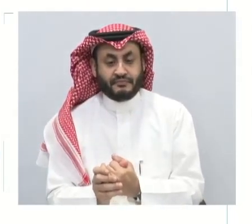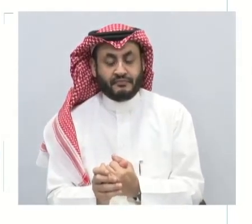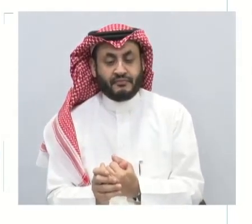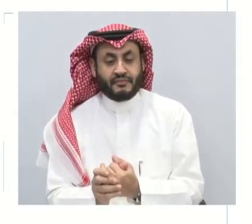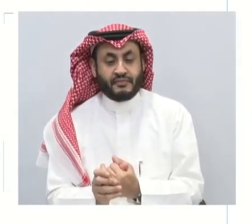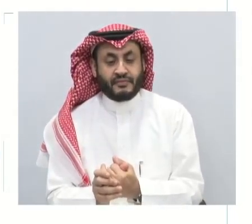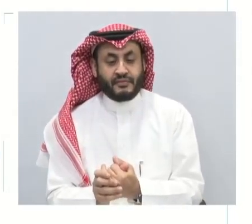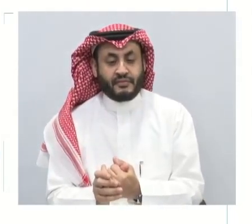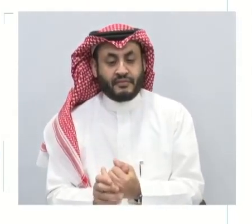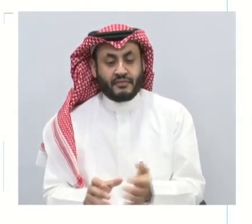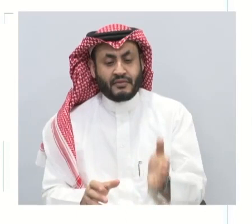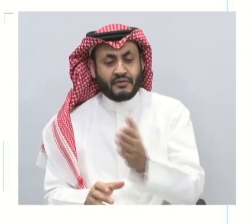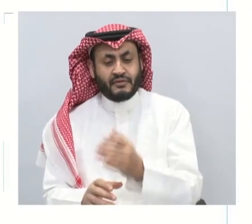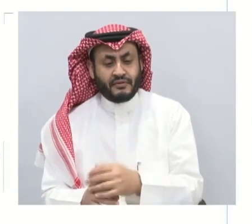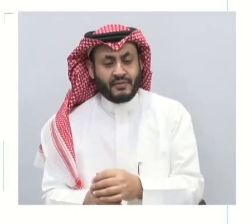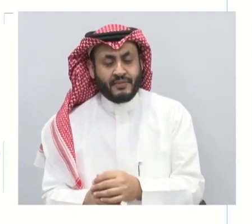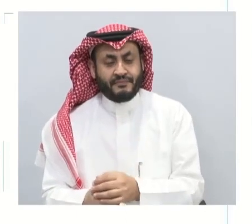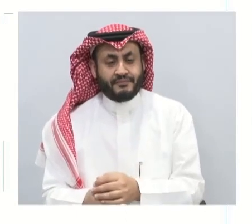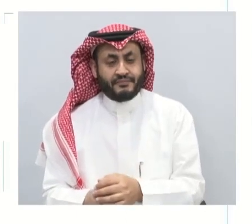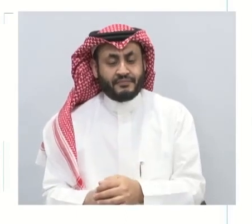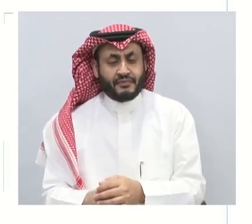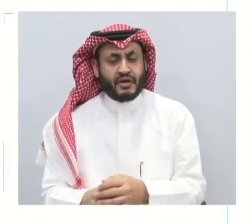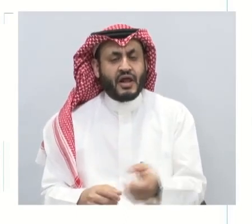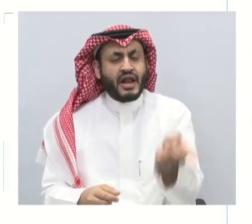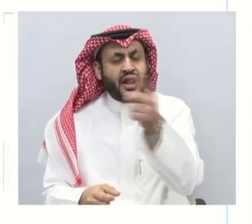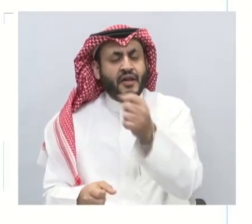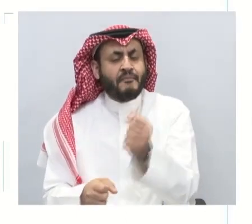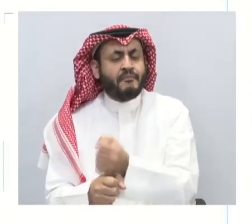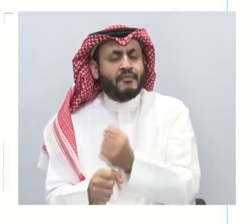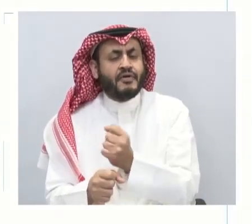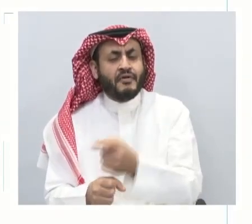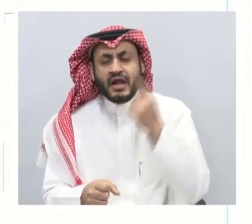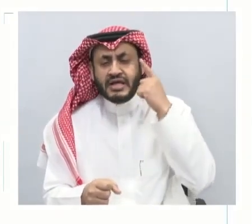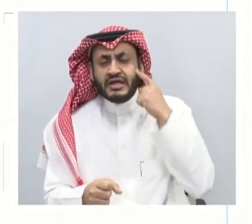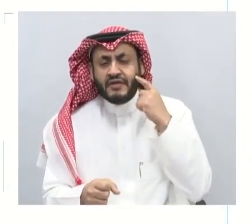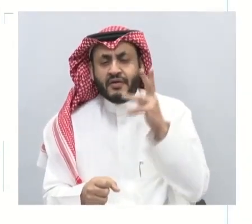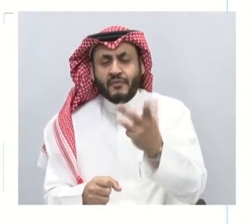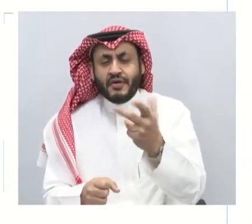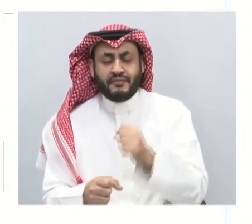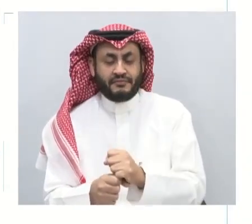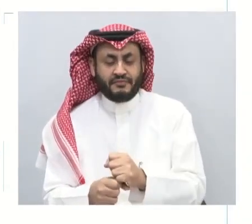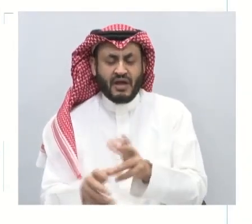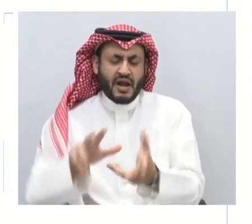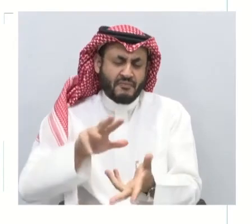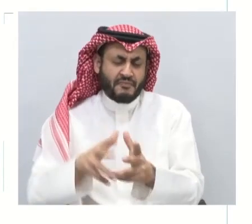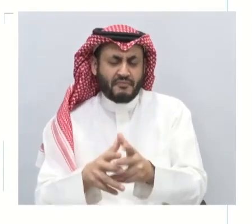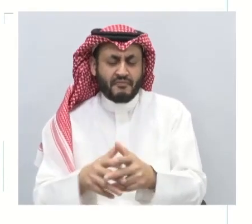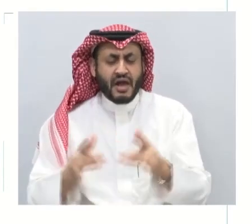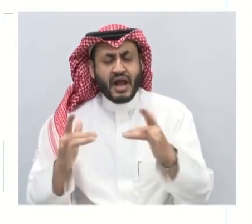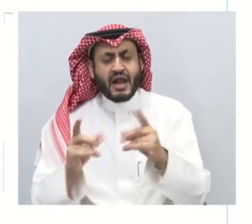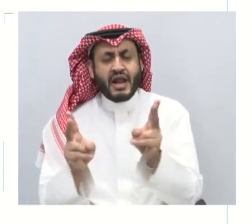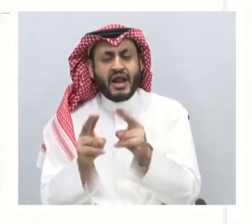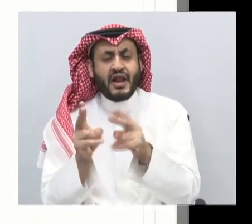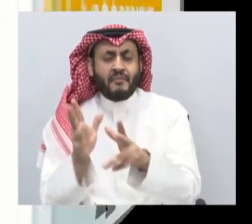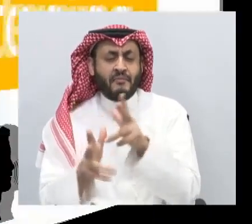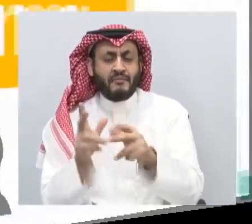or this activity, what will you probably do on Saturday? You can say, I'll probably hang out with my